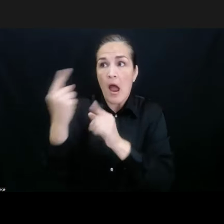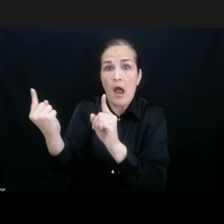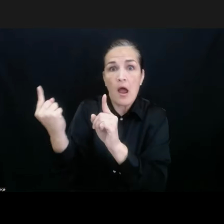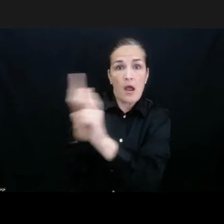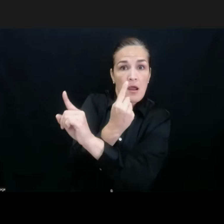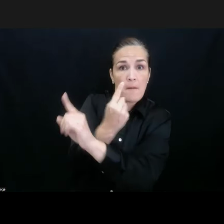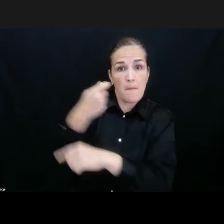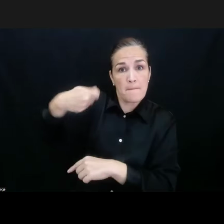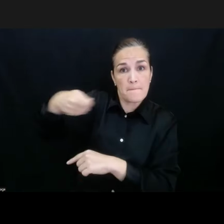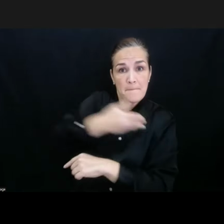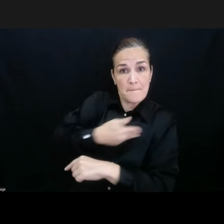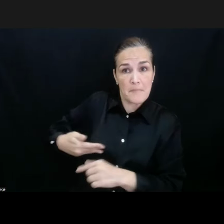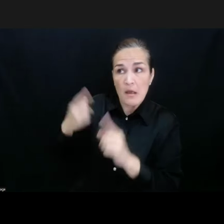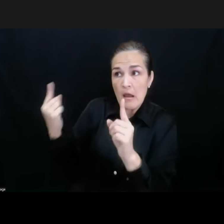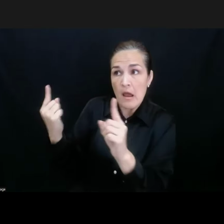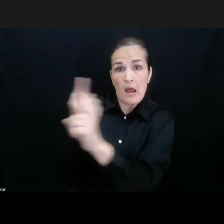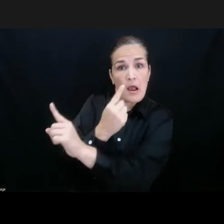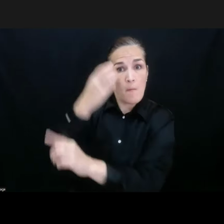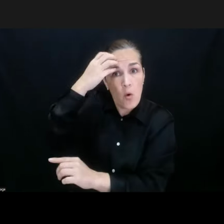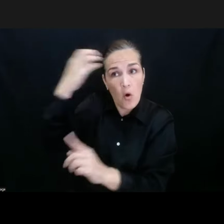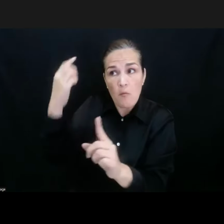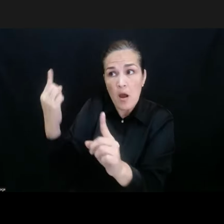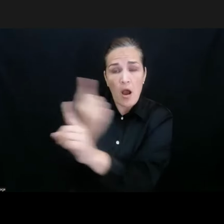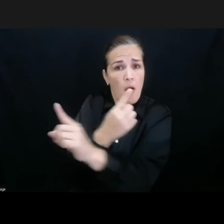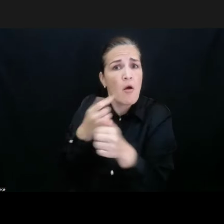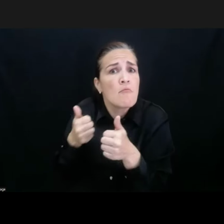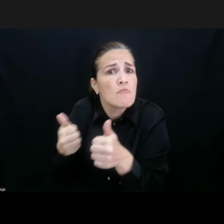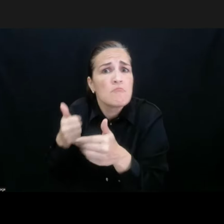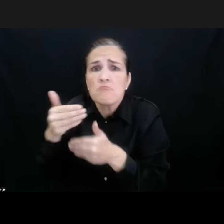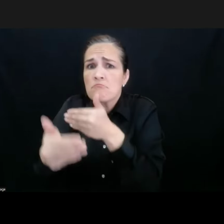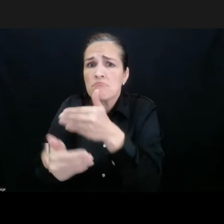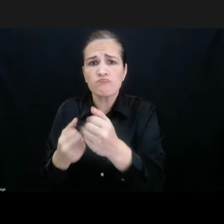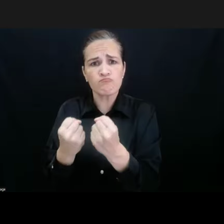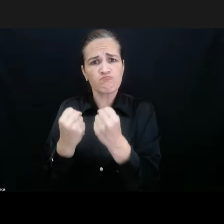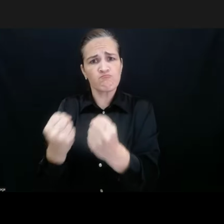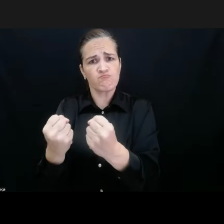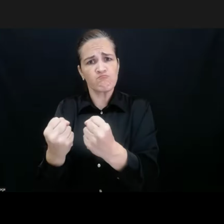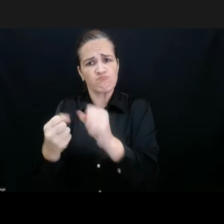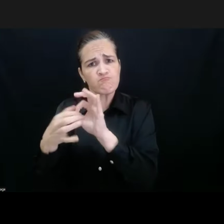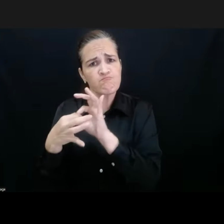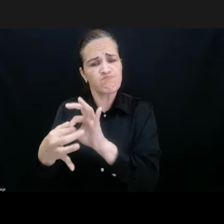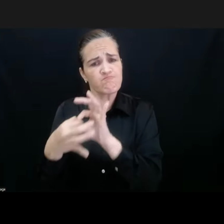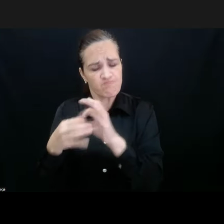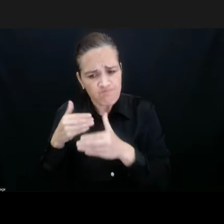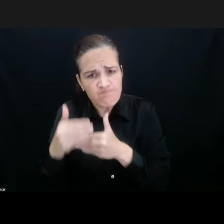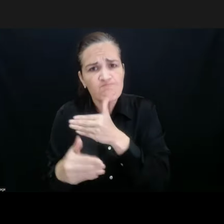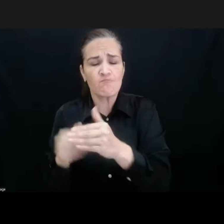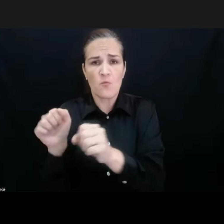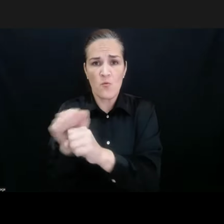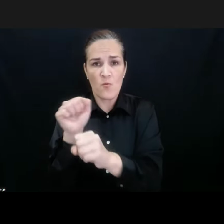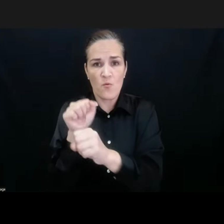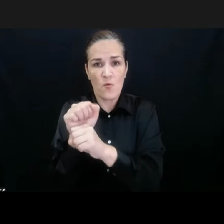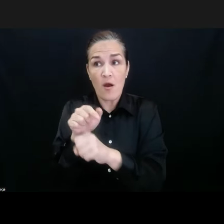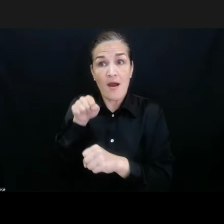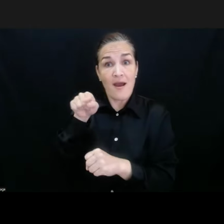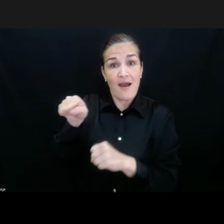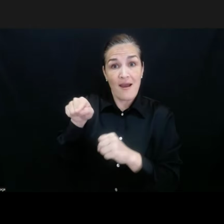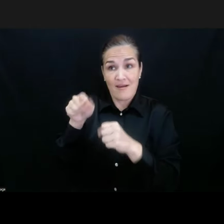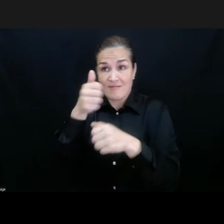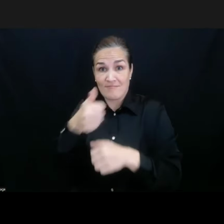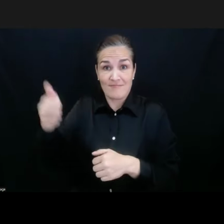a stabilizing force, helping the Ministry of Health itself to anchor its work, number one, in